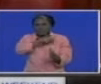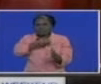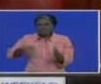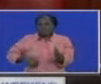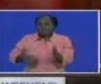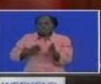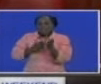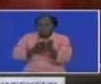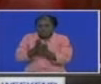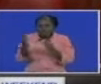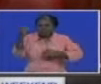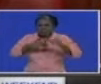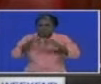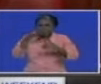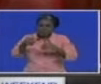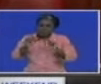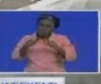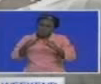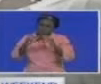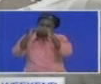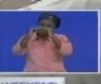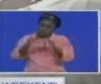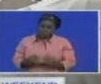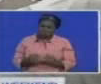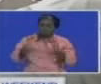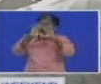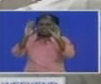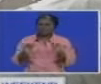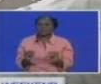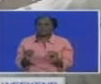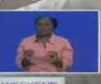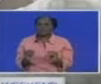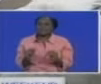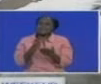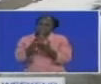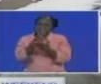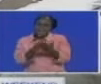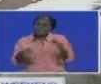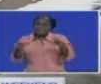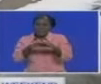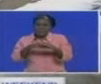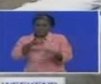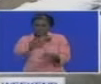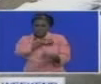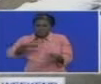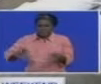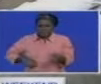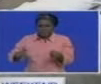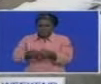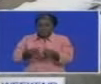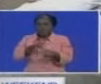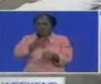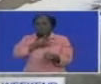referendum, arguing that the move will cut down on the wage bill. Some members of the Senate ad hoc committee